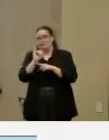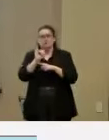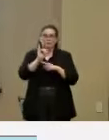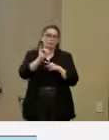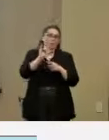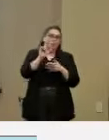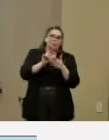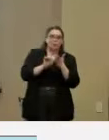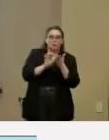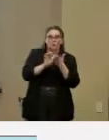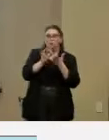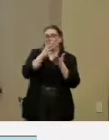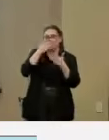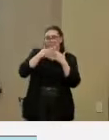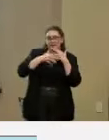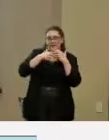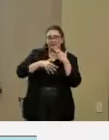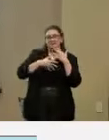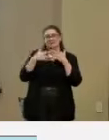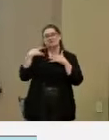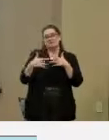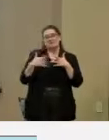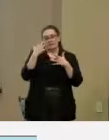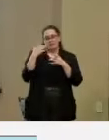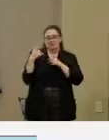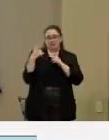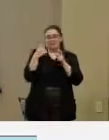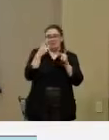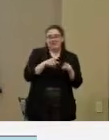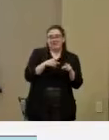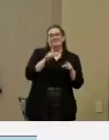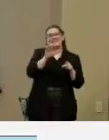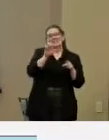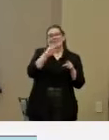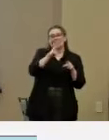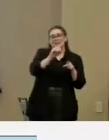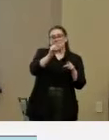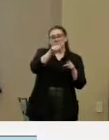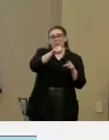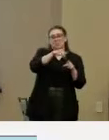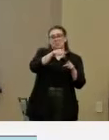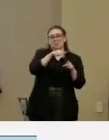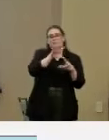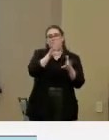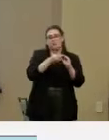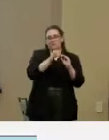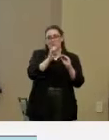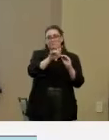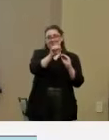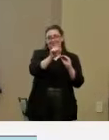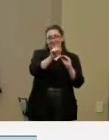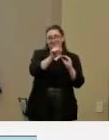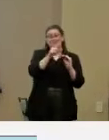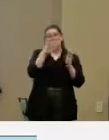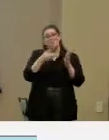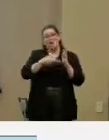low blood counts. Those are mostly attributable to the chemo, which reduces the total number of cells, therefore having